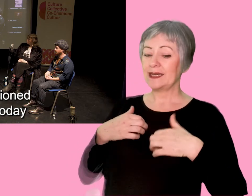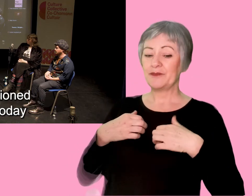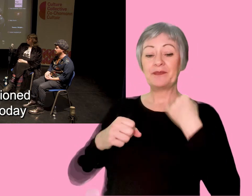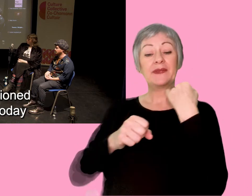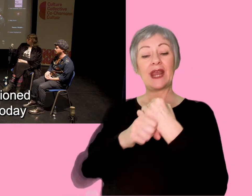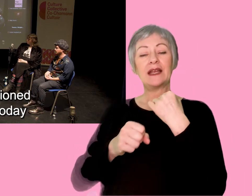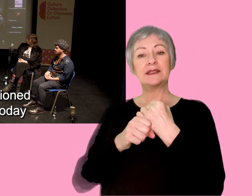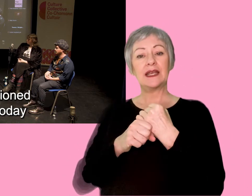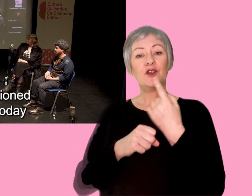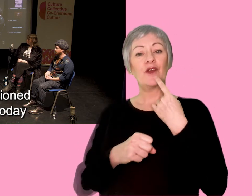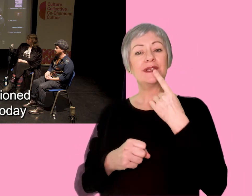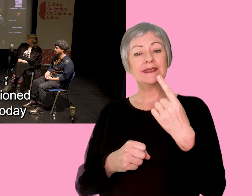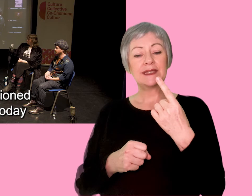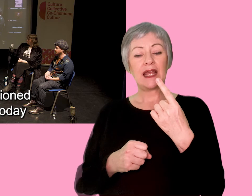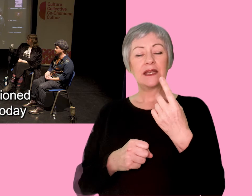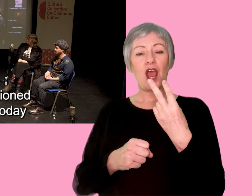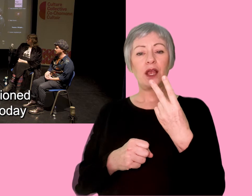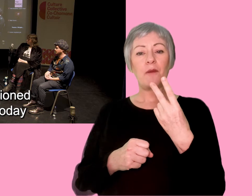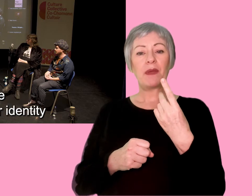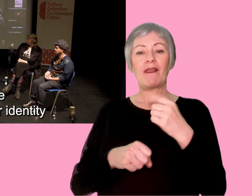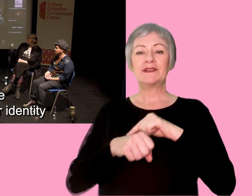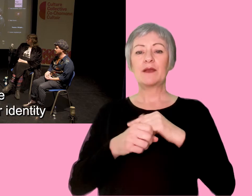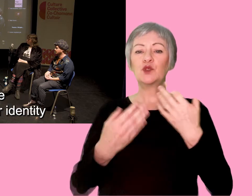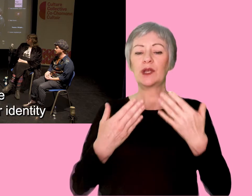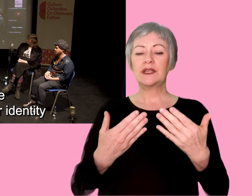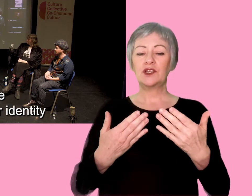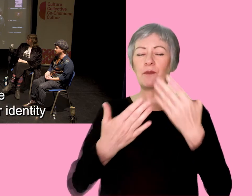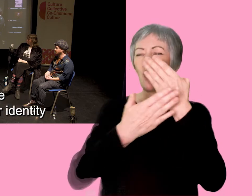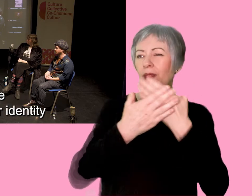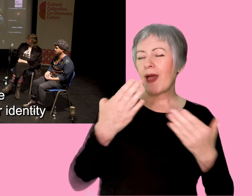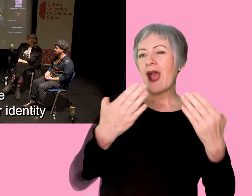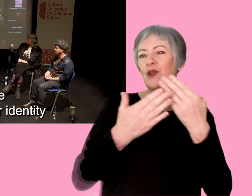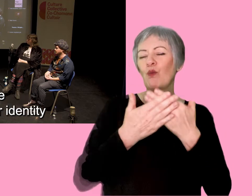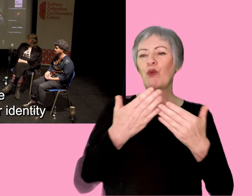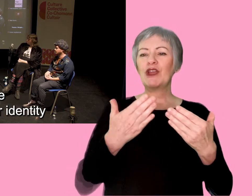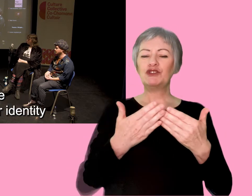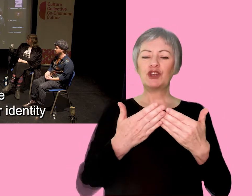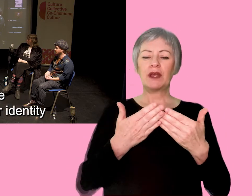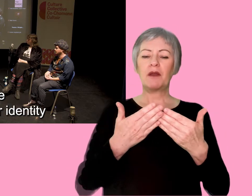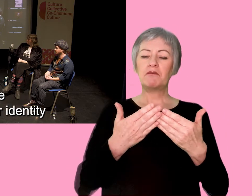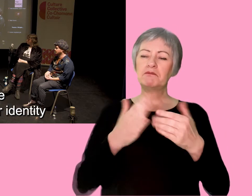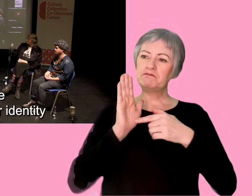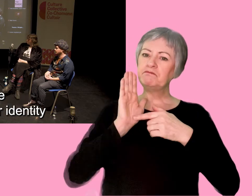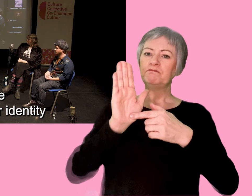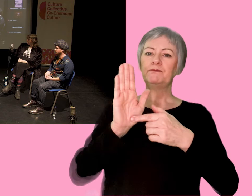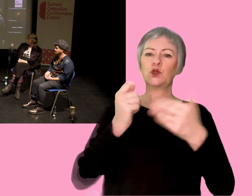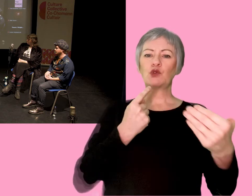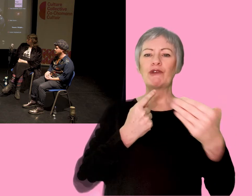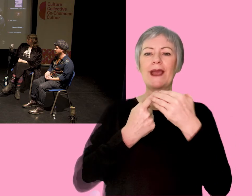Ghazi, you've mentioned a couple of times today about language and how it shows your